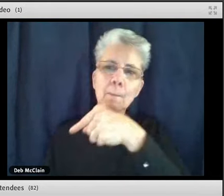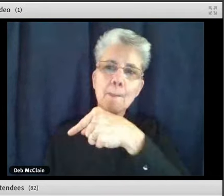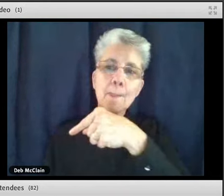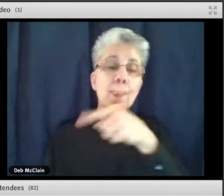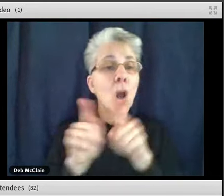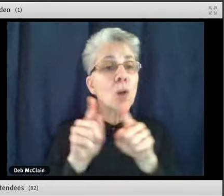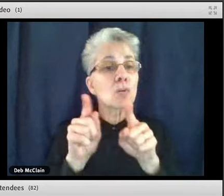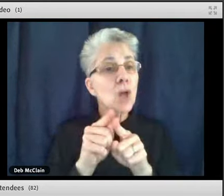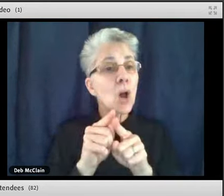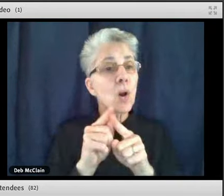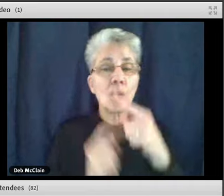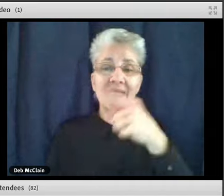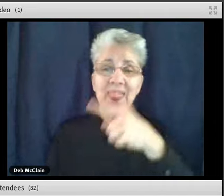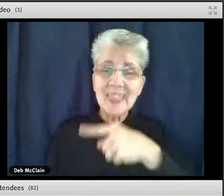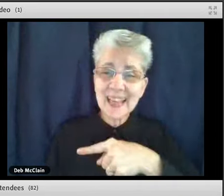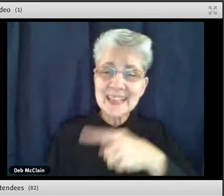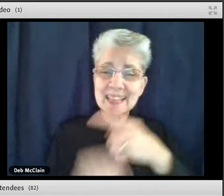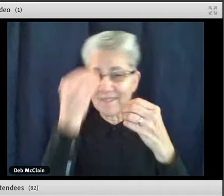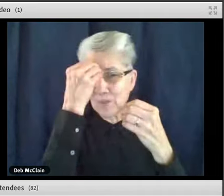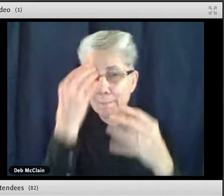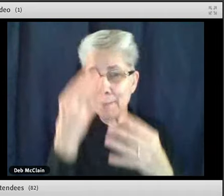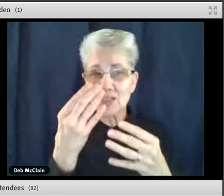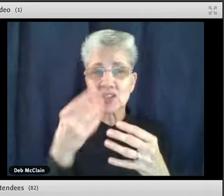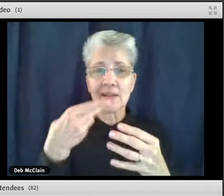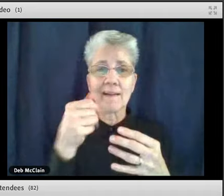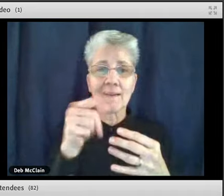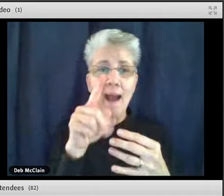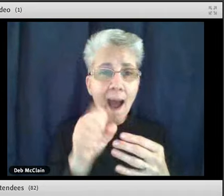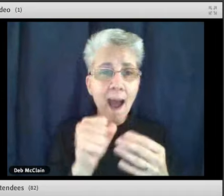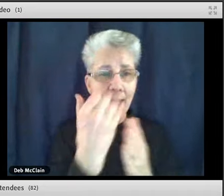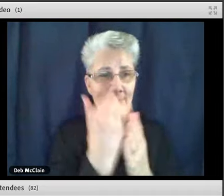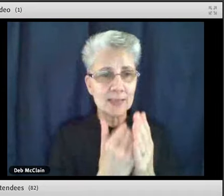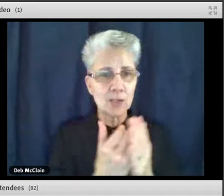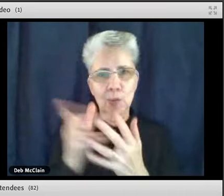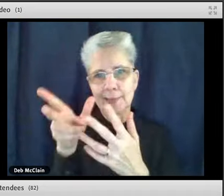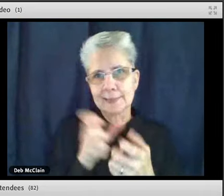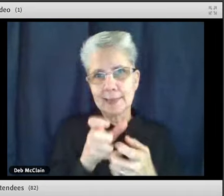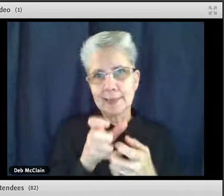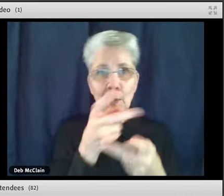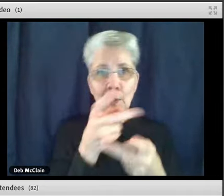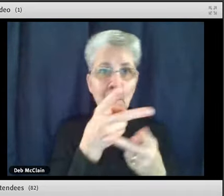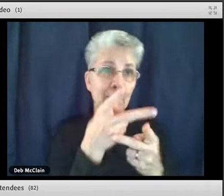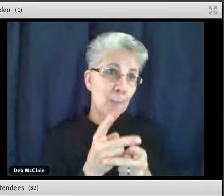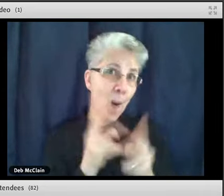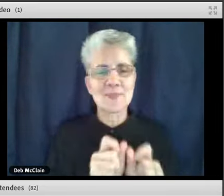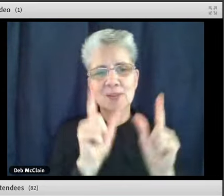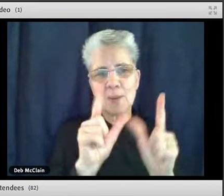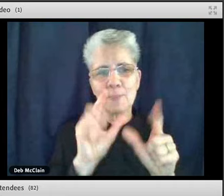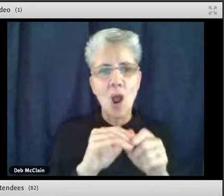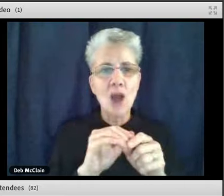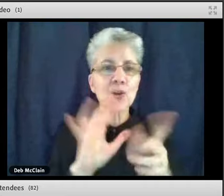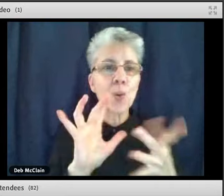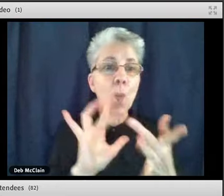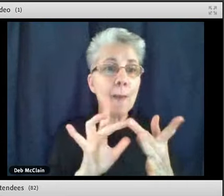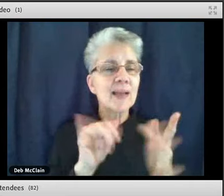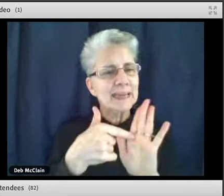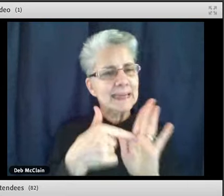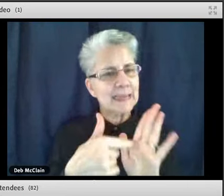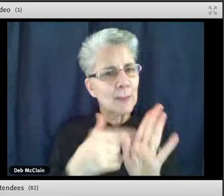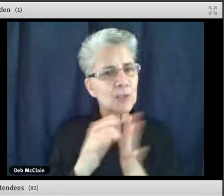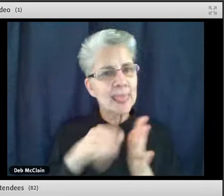government, hospital, and you can get examples of how they've posted their information and do something similar. So you don't have to reinvent the wheel